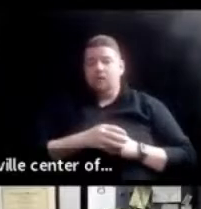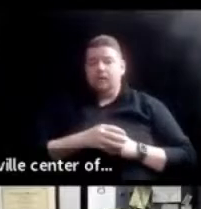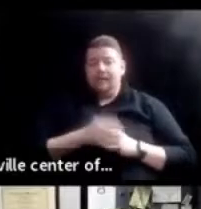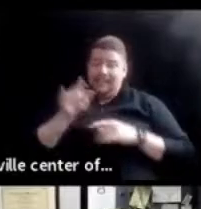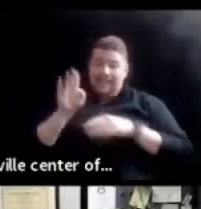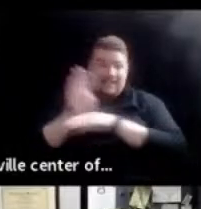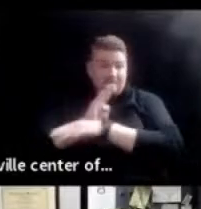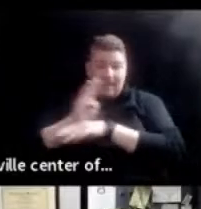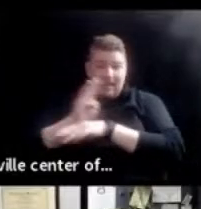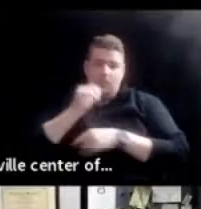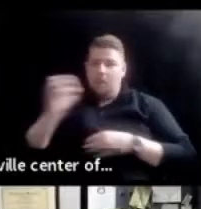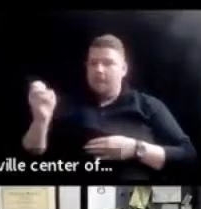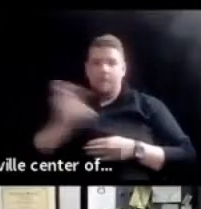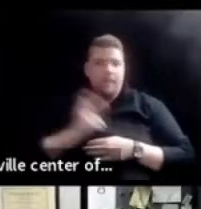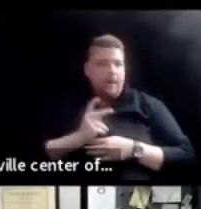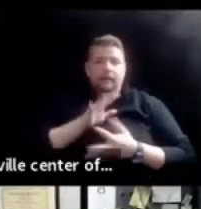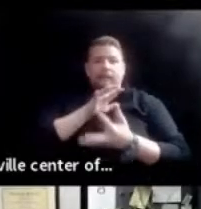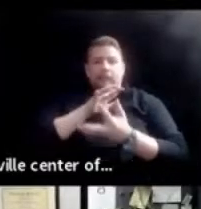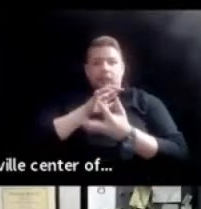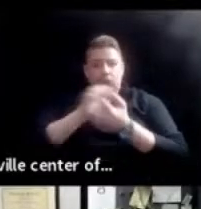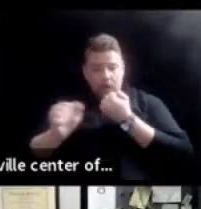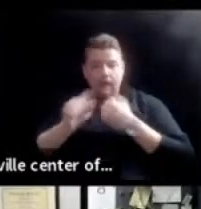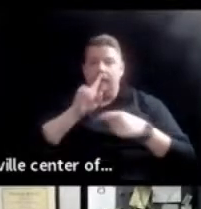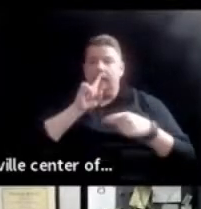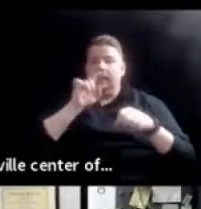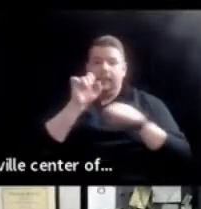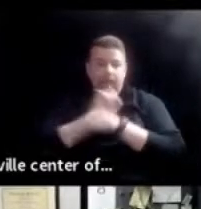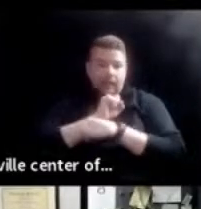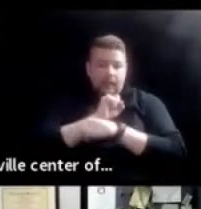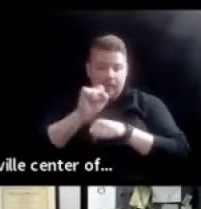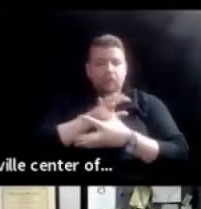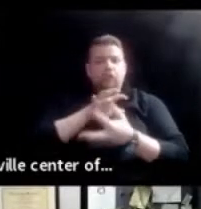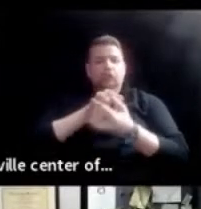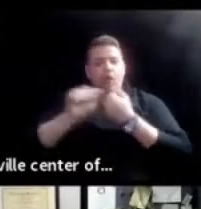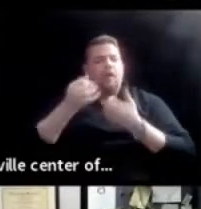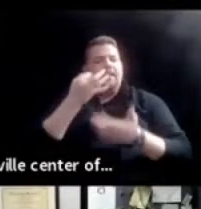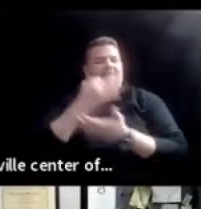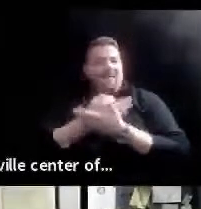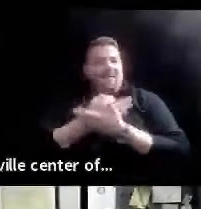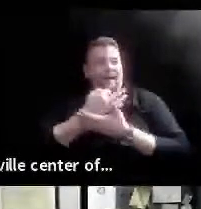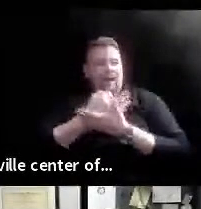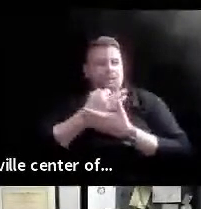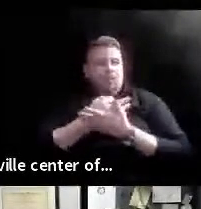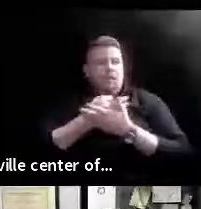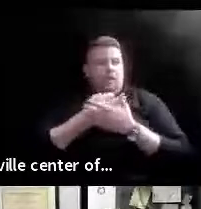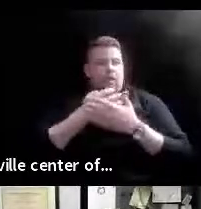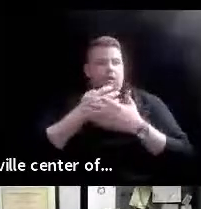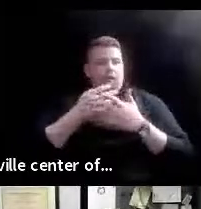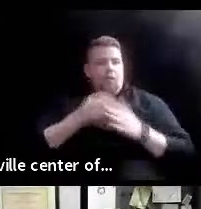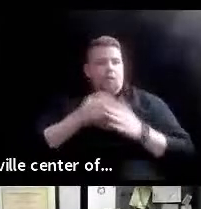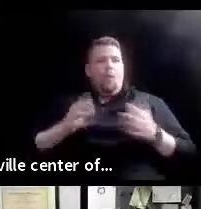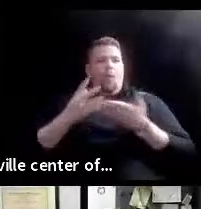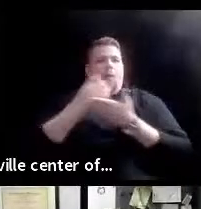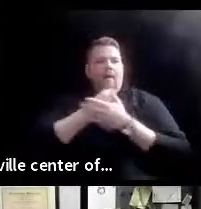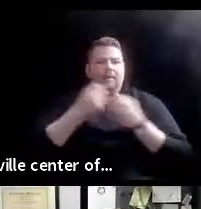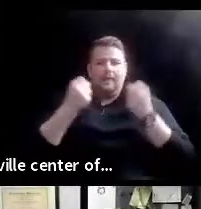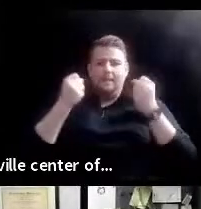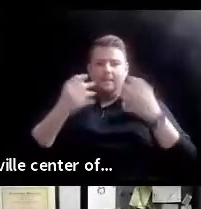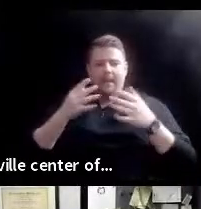will never return. You've literally ruined the financial well-being of many